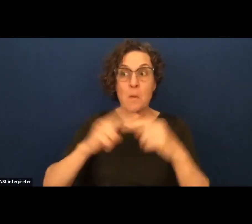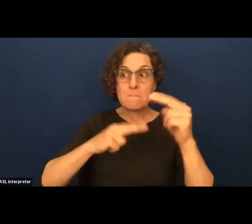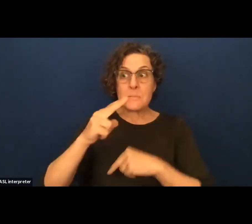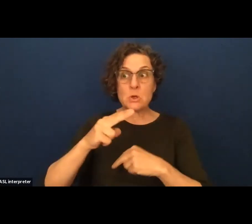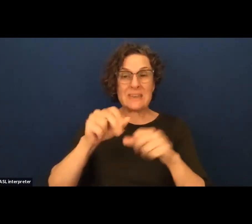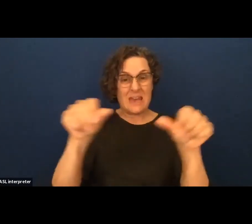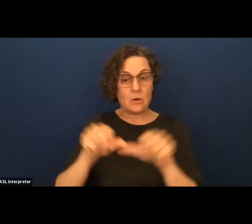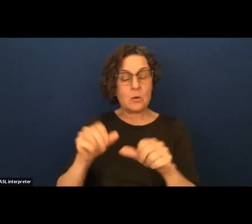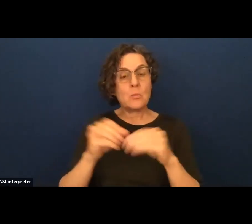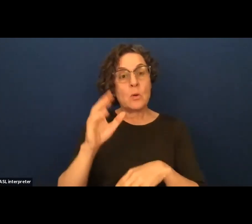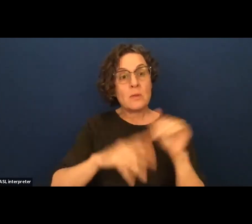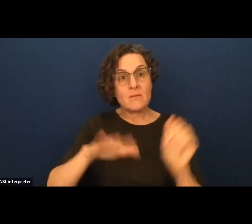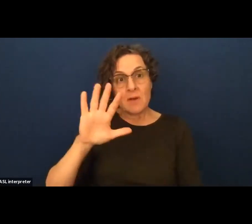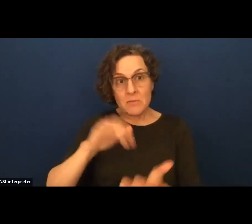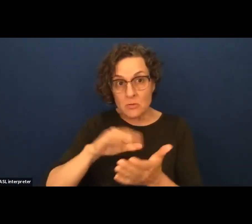entailed with that.